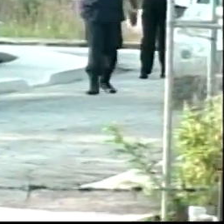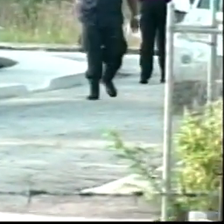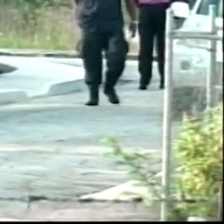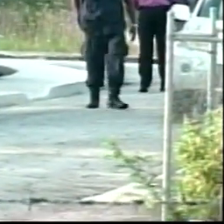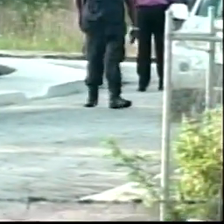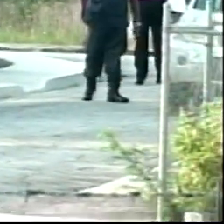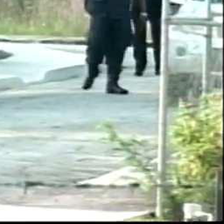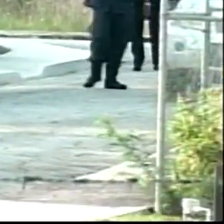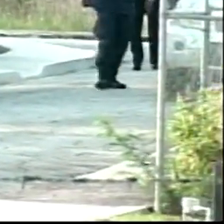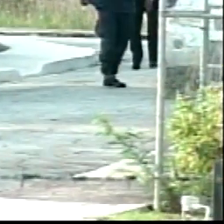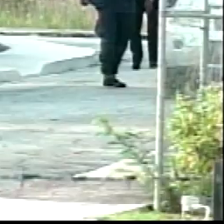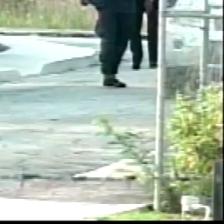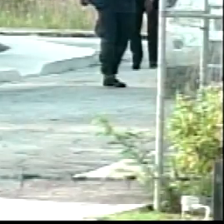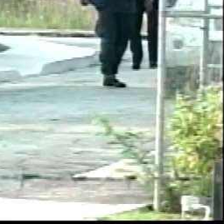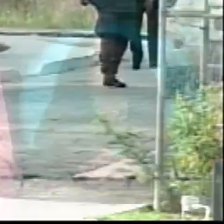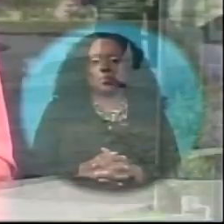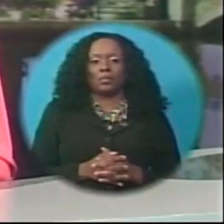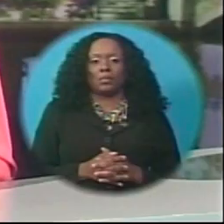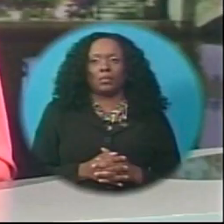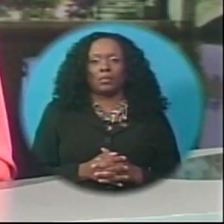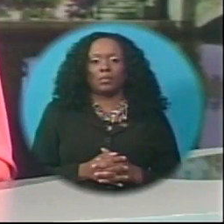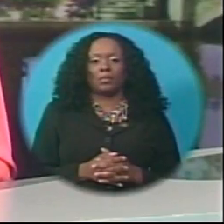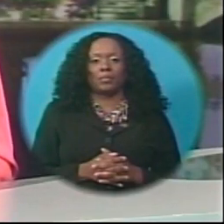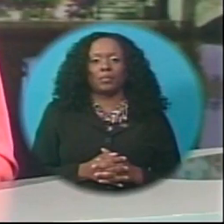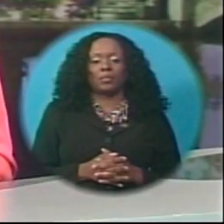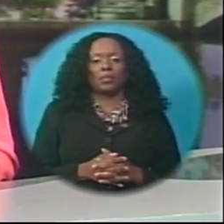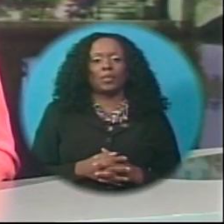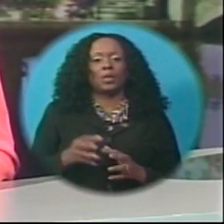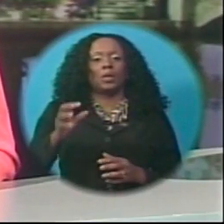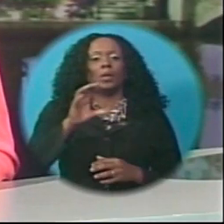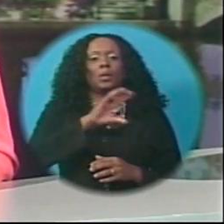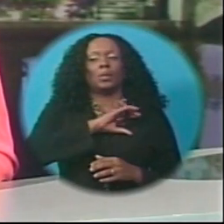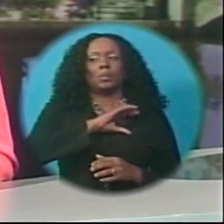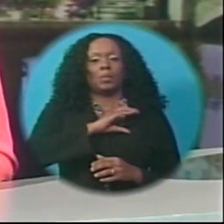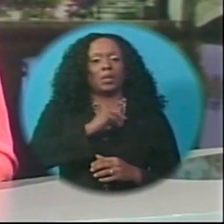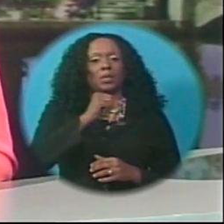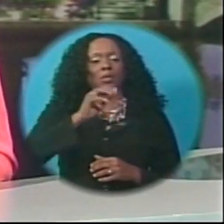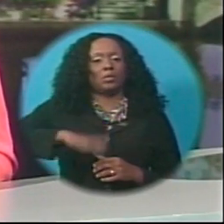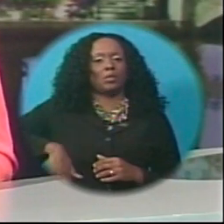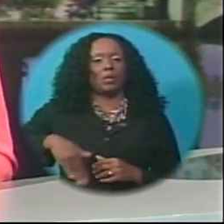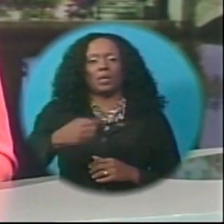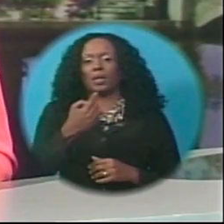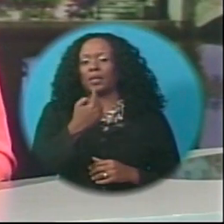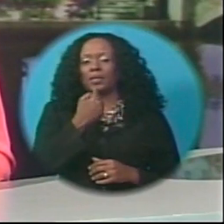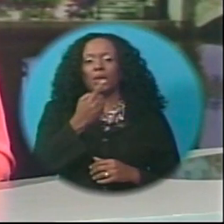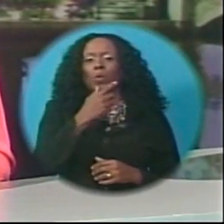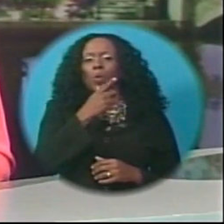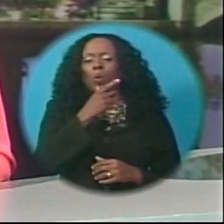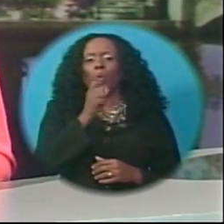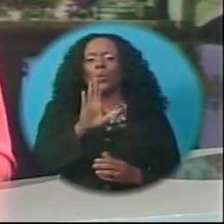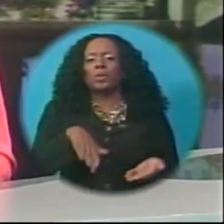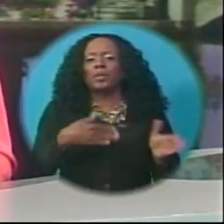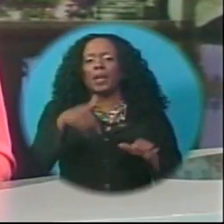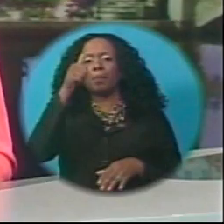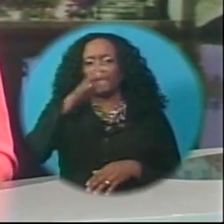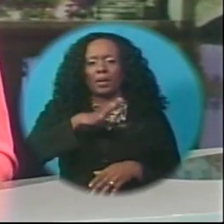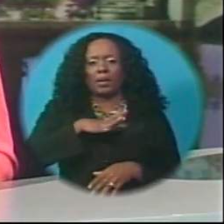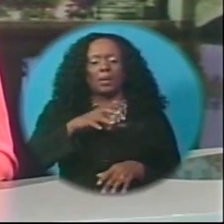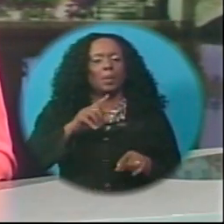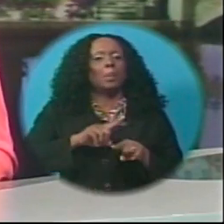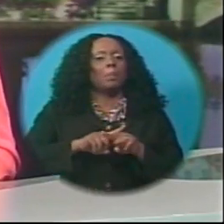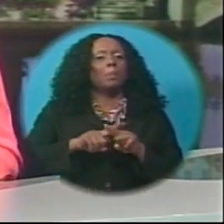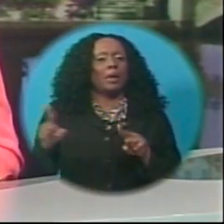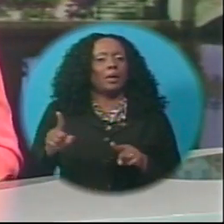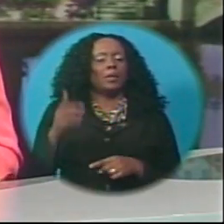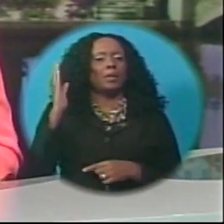yet notified the family of the dead man, after which they will officially reveal his identity. They are treating the